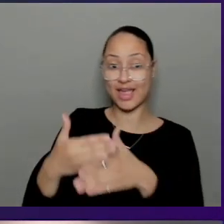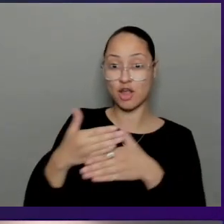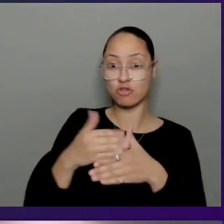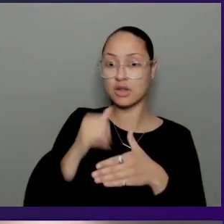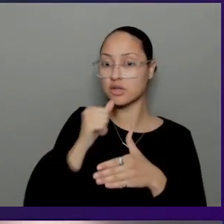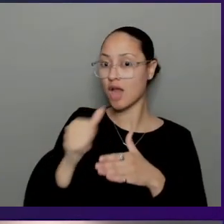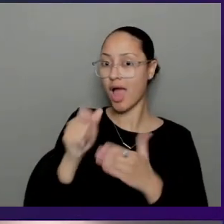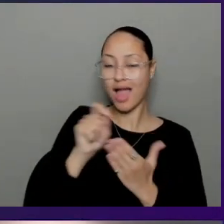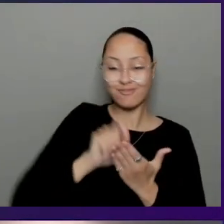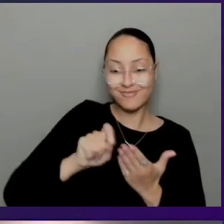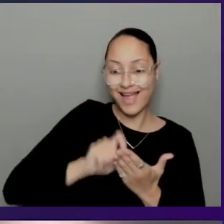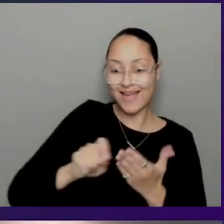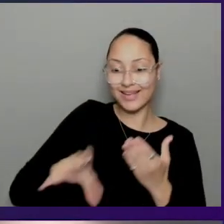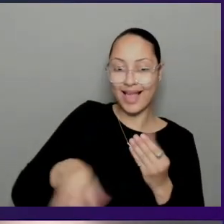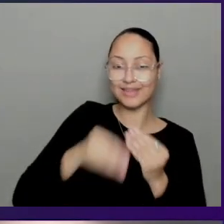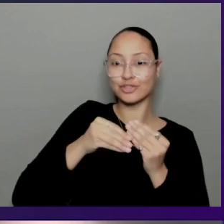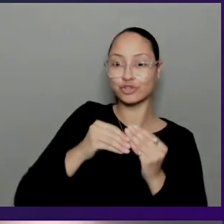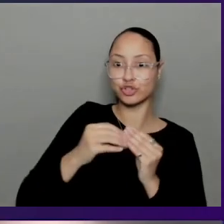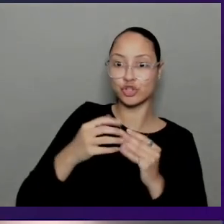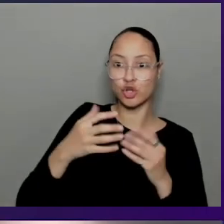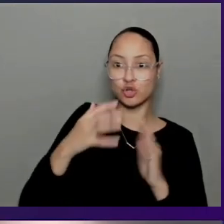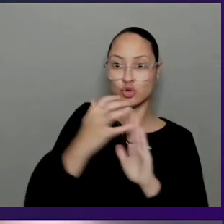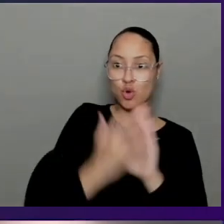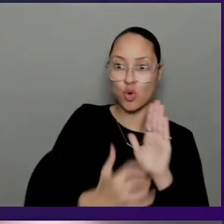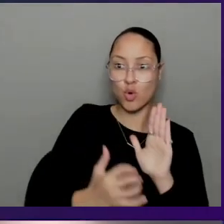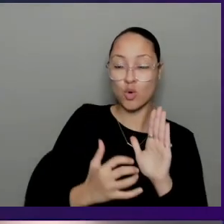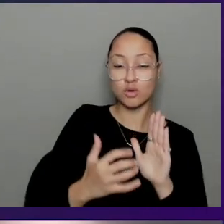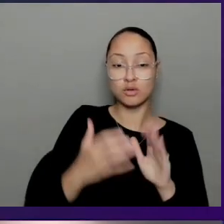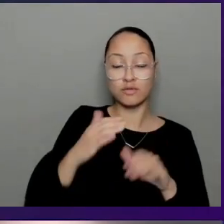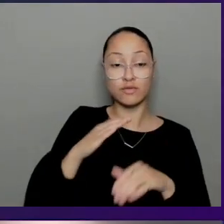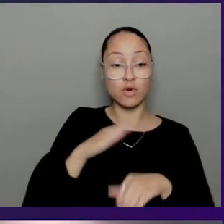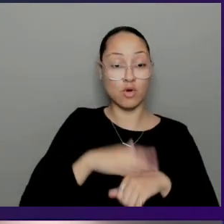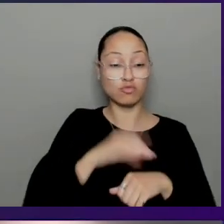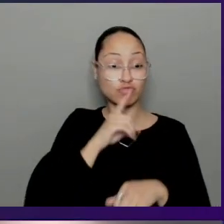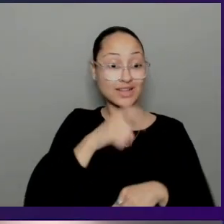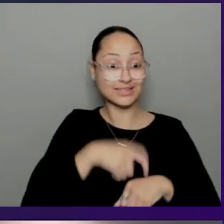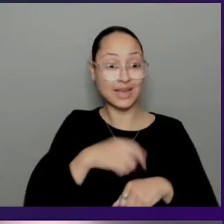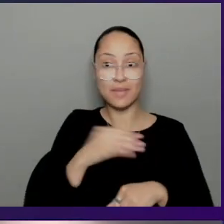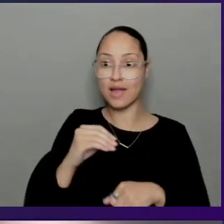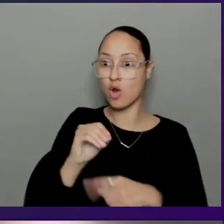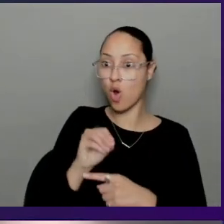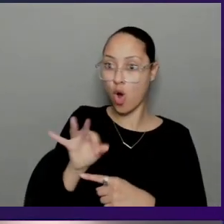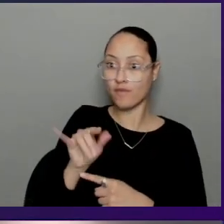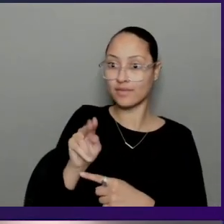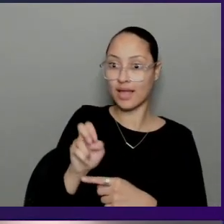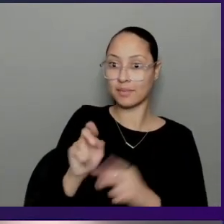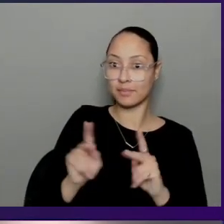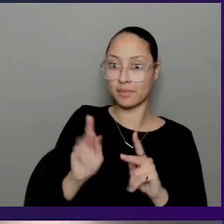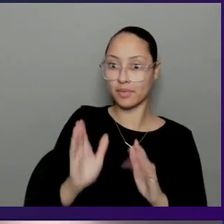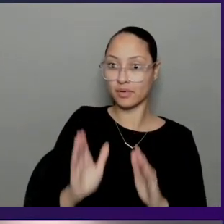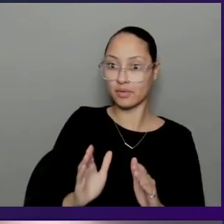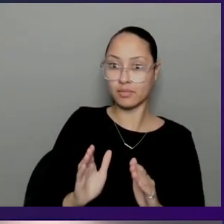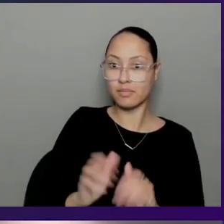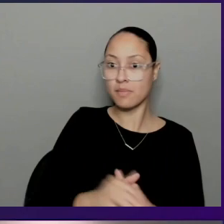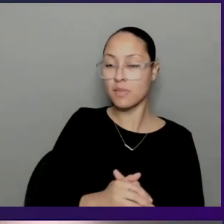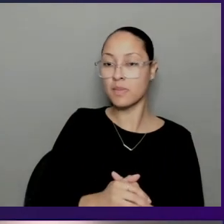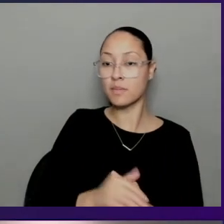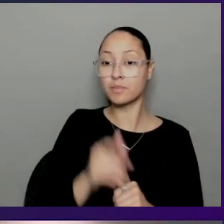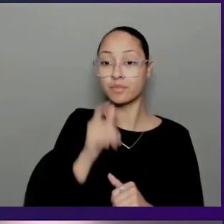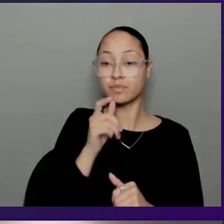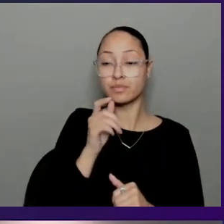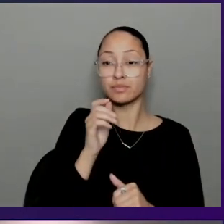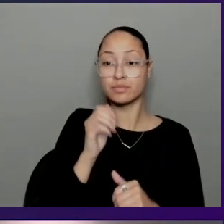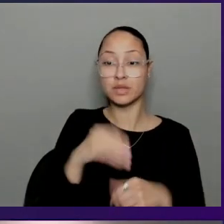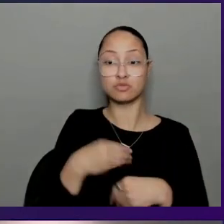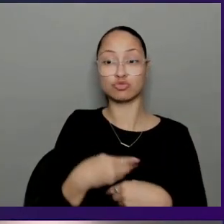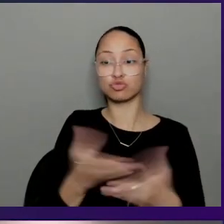real-time and offline scenarios. It makes working with distributed and cross-user data as simple as